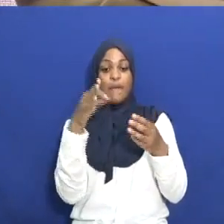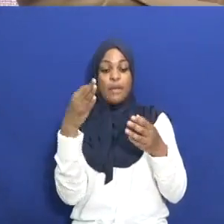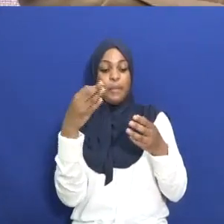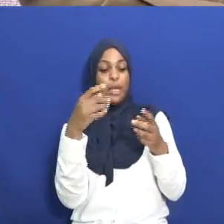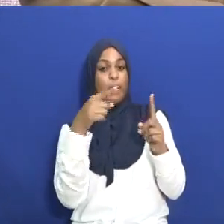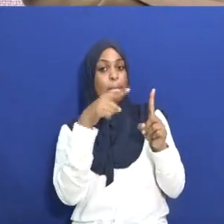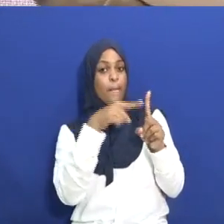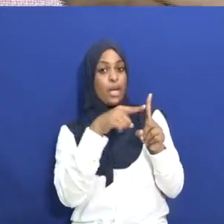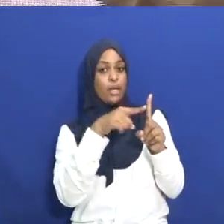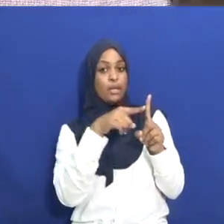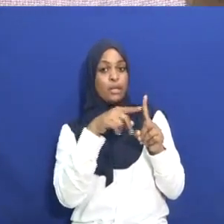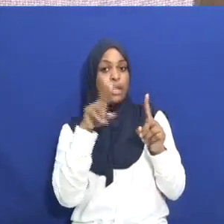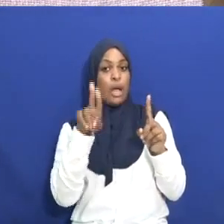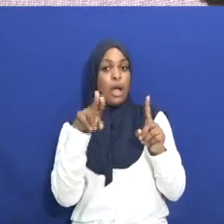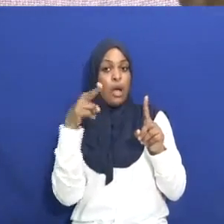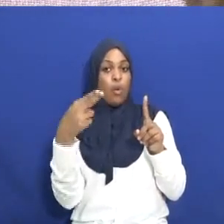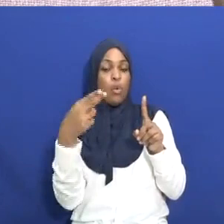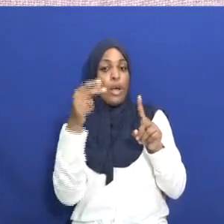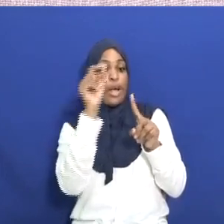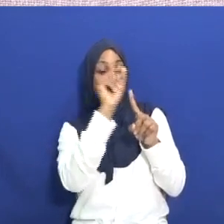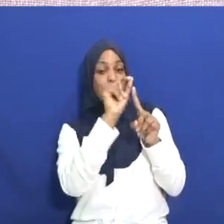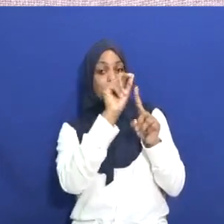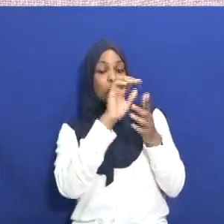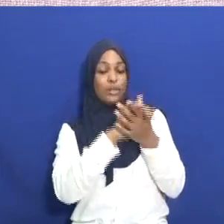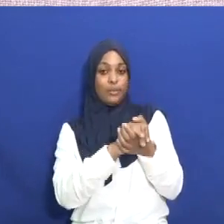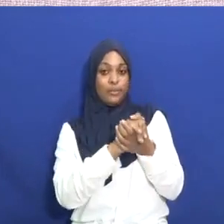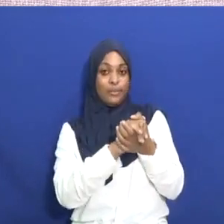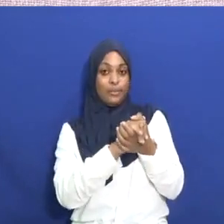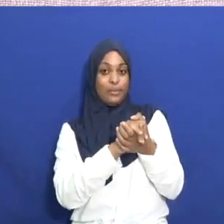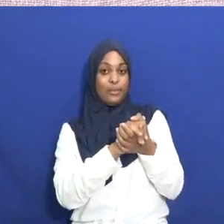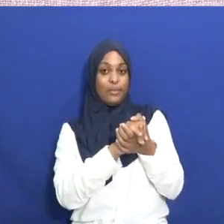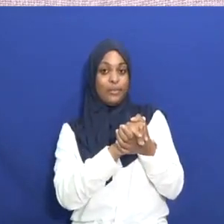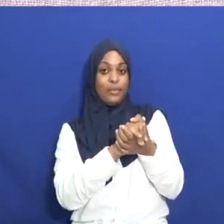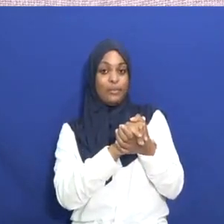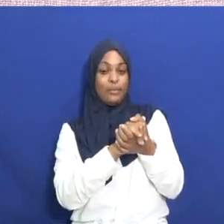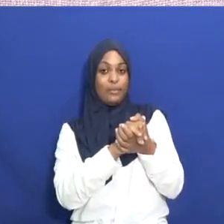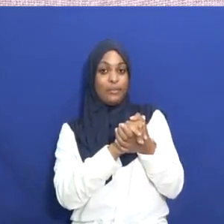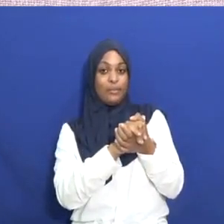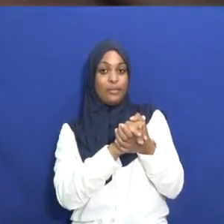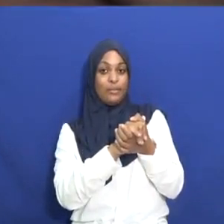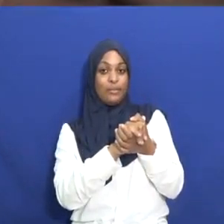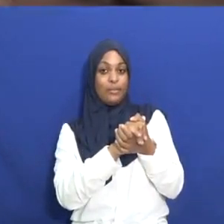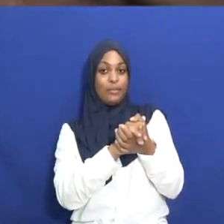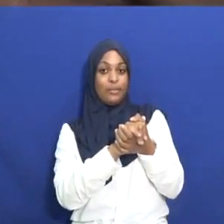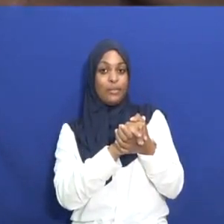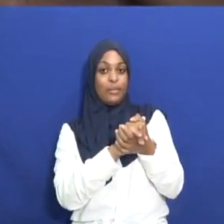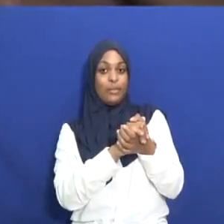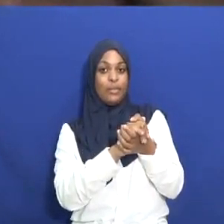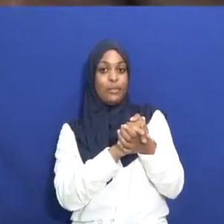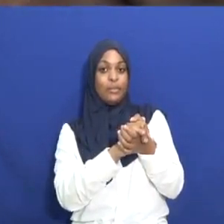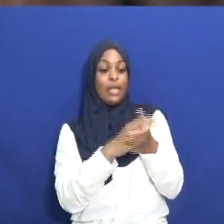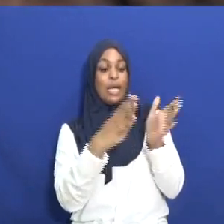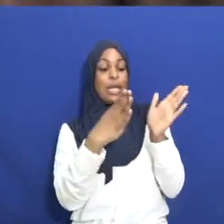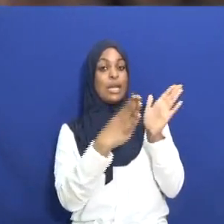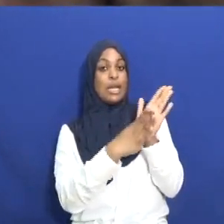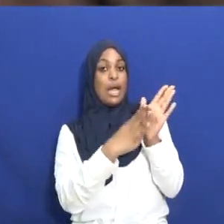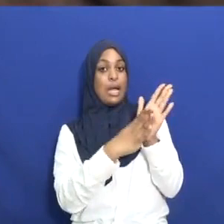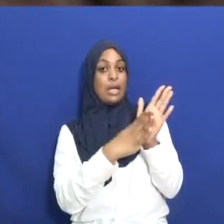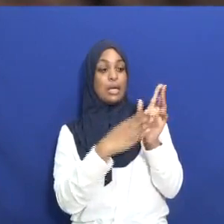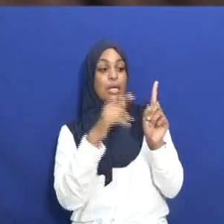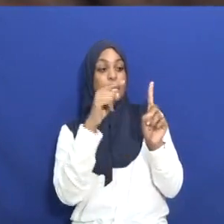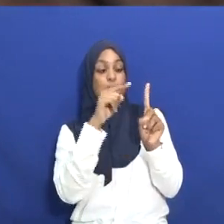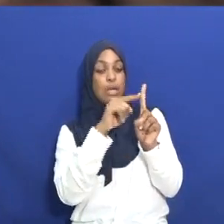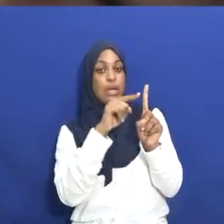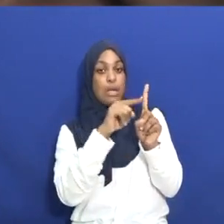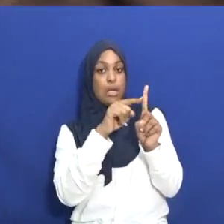me? Good. So here, 9 is base. So the base